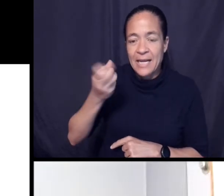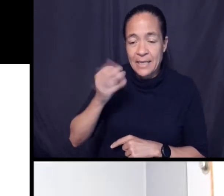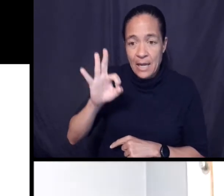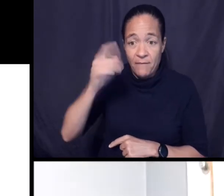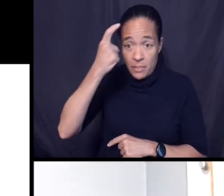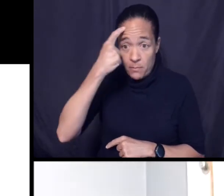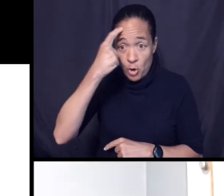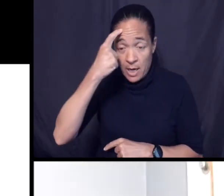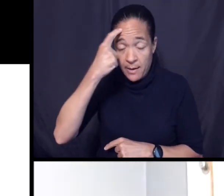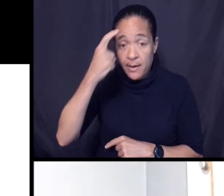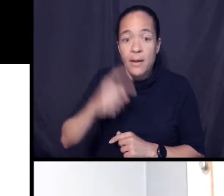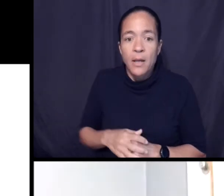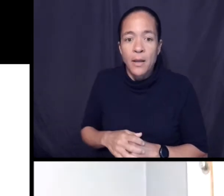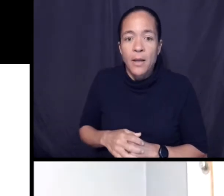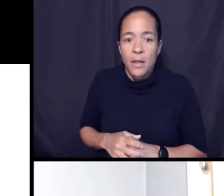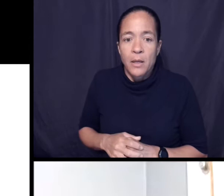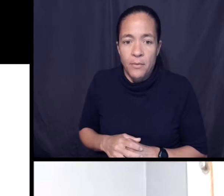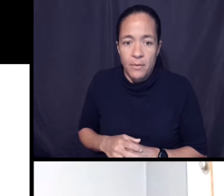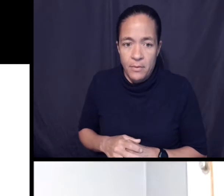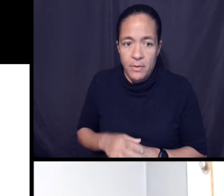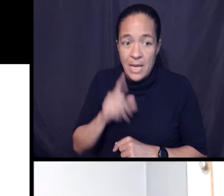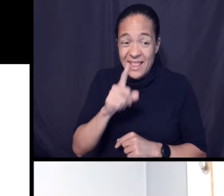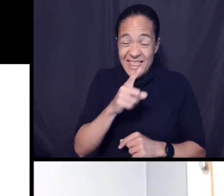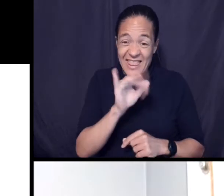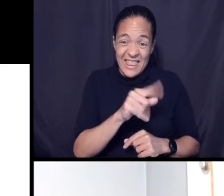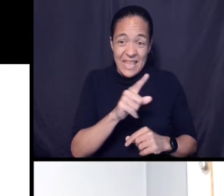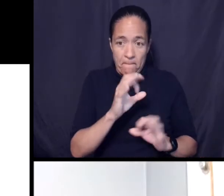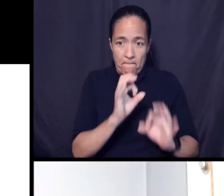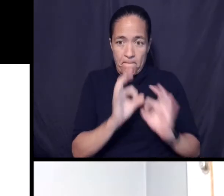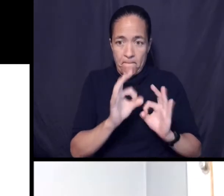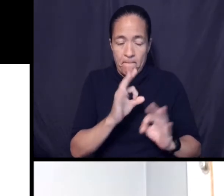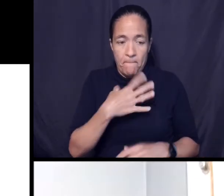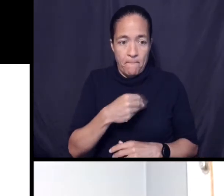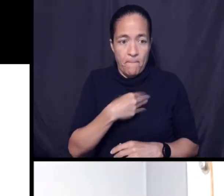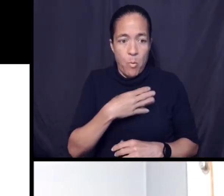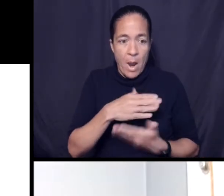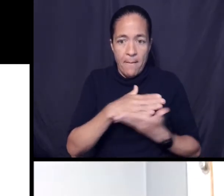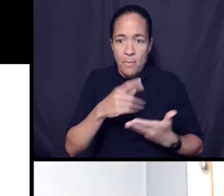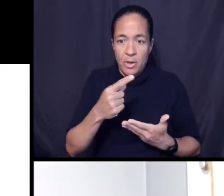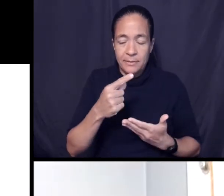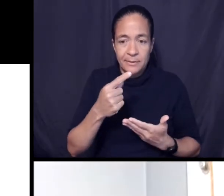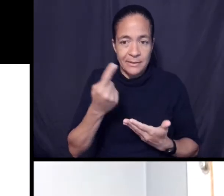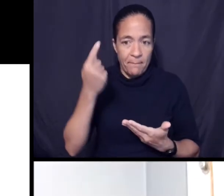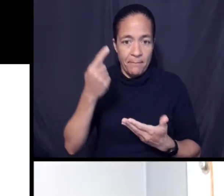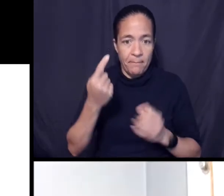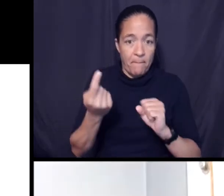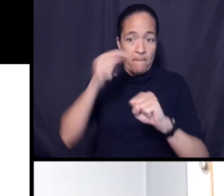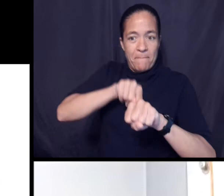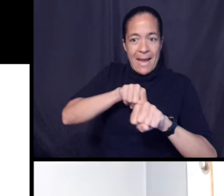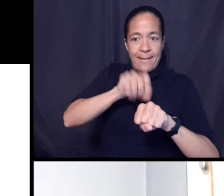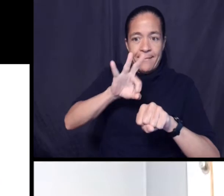the brain. And here, these bright spots that can be seen in the back portion of the brain,